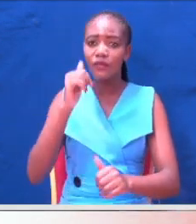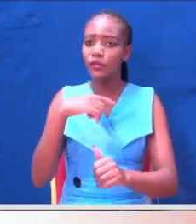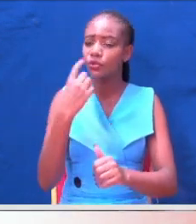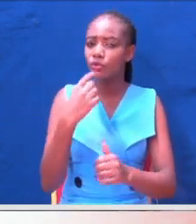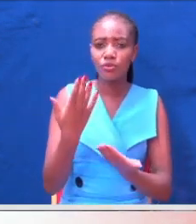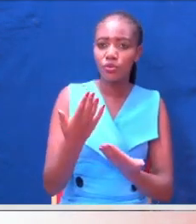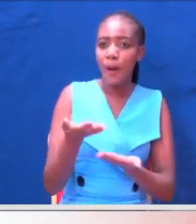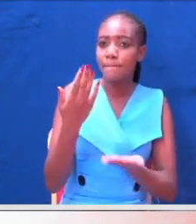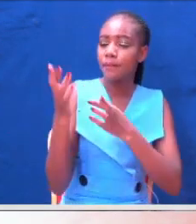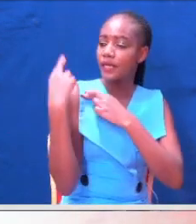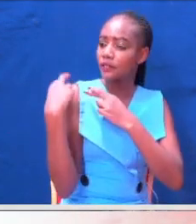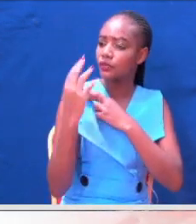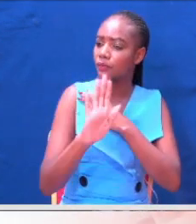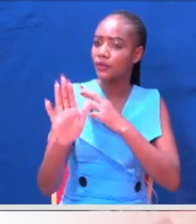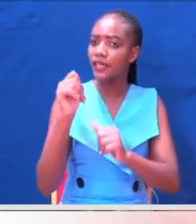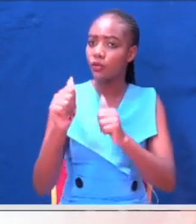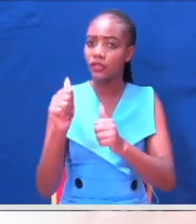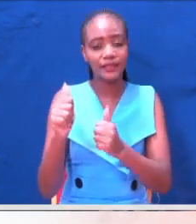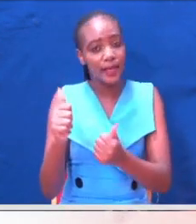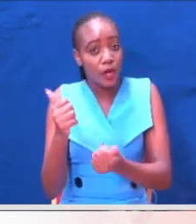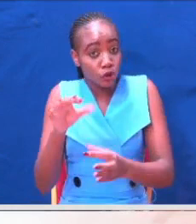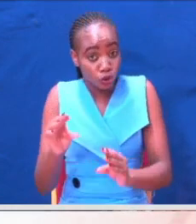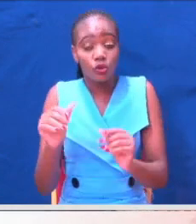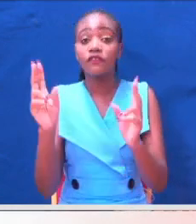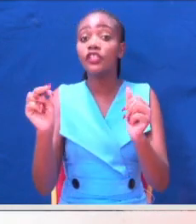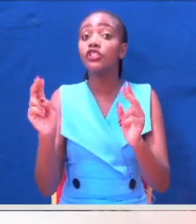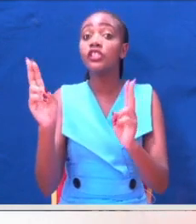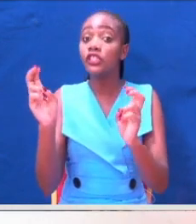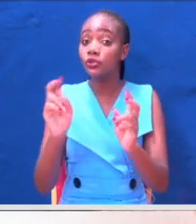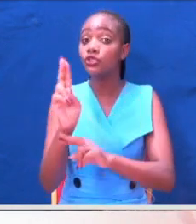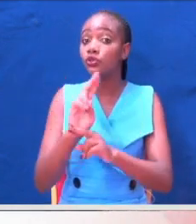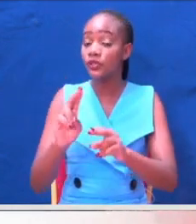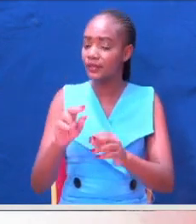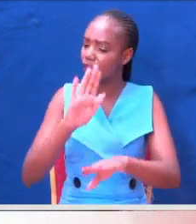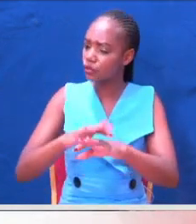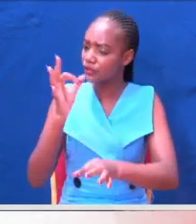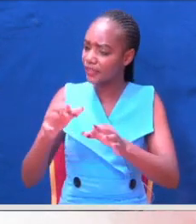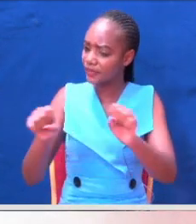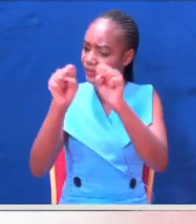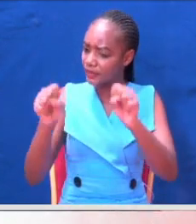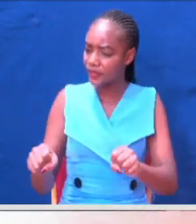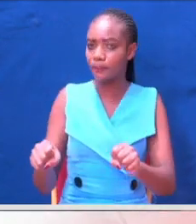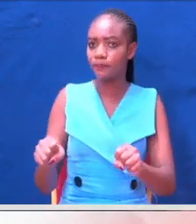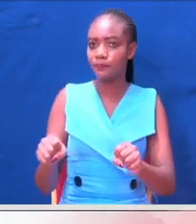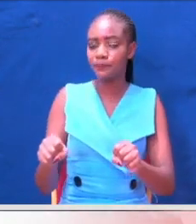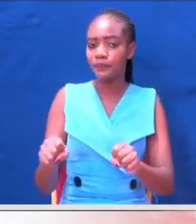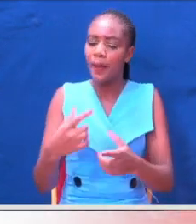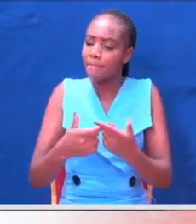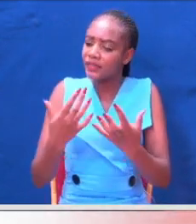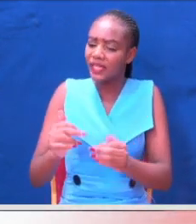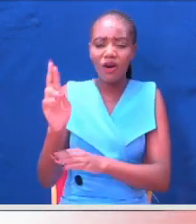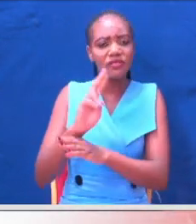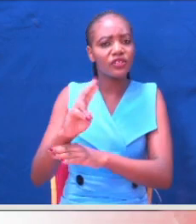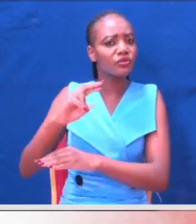operandi really is to abuse the criminal justice system, a government that uses, you know, the criminal justice system for political